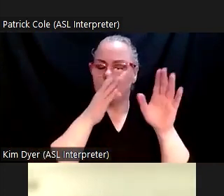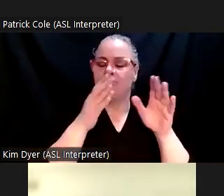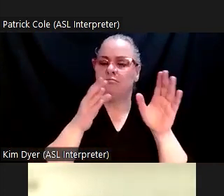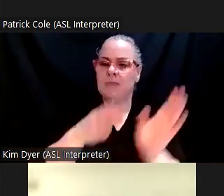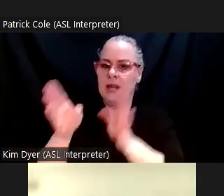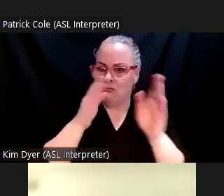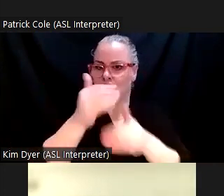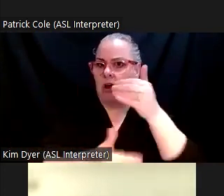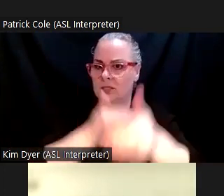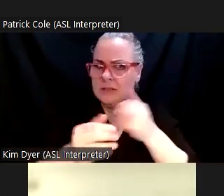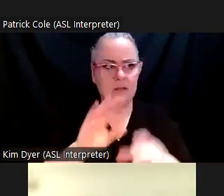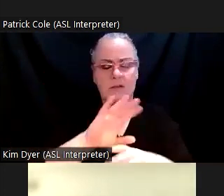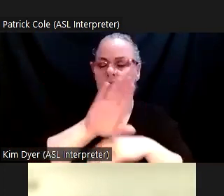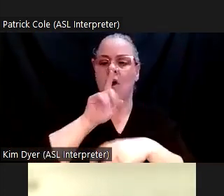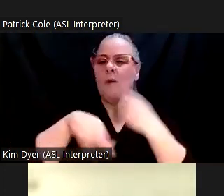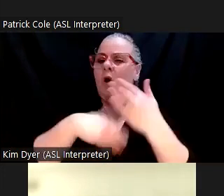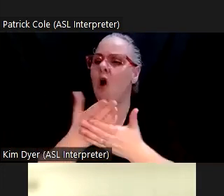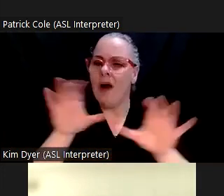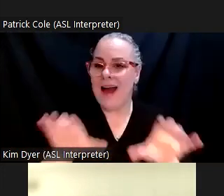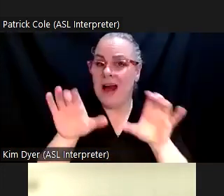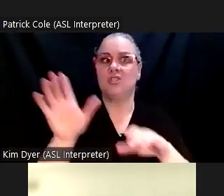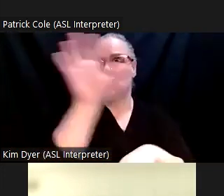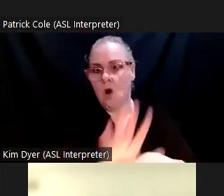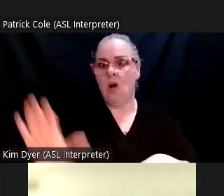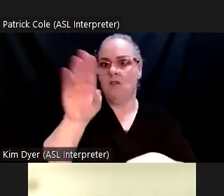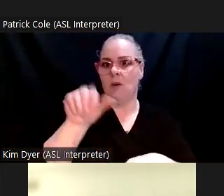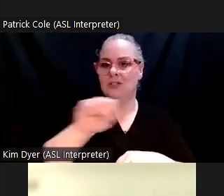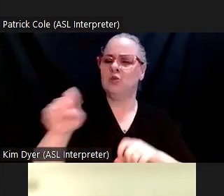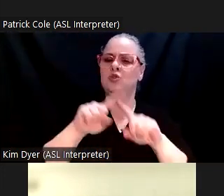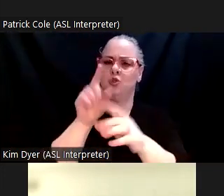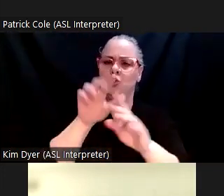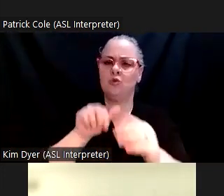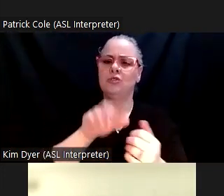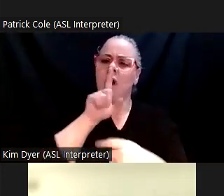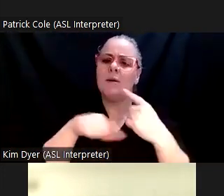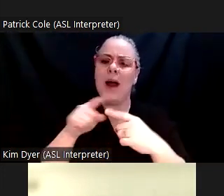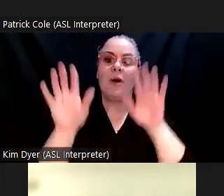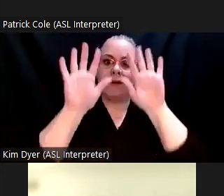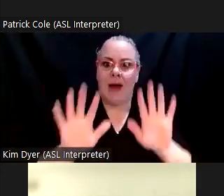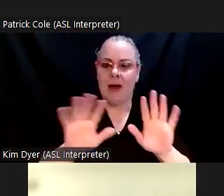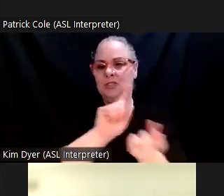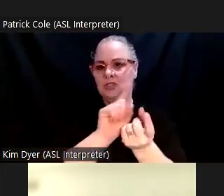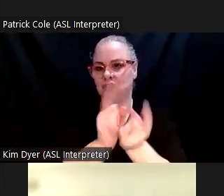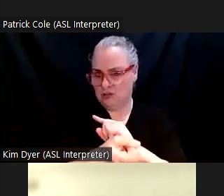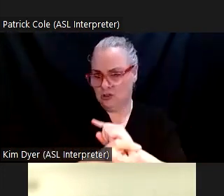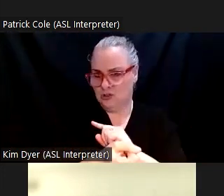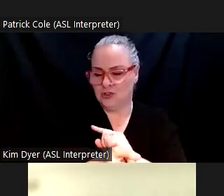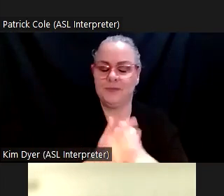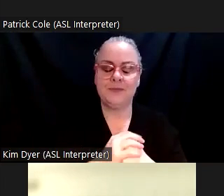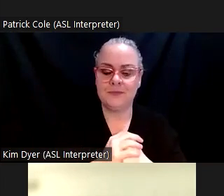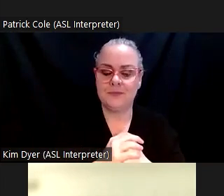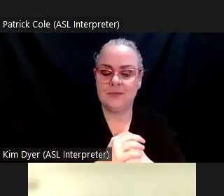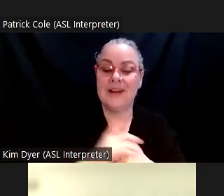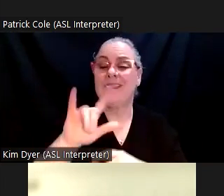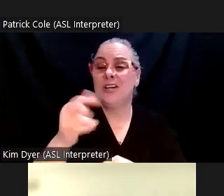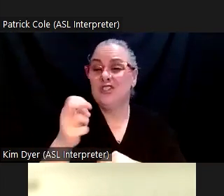all actions that we are doing across the state to address climate change and engage with communities across the state. So we, as Jonathan